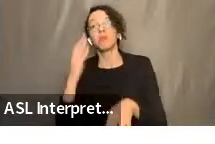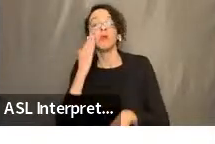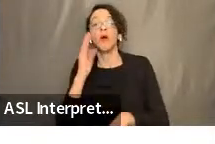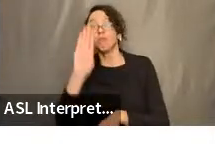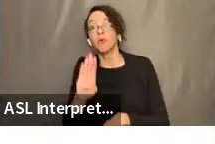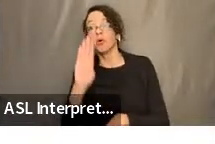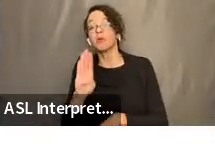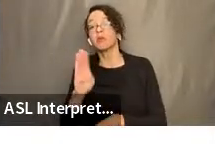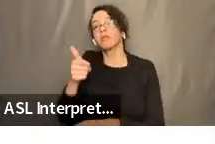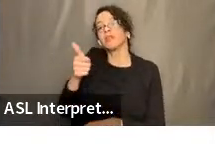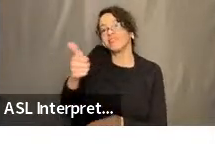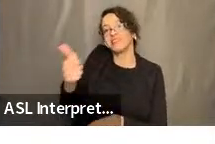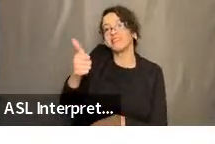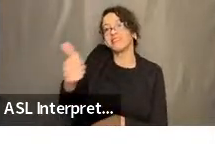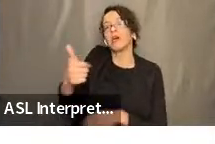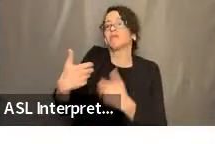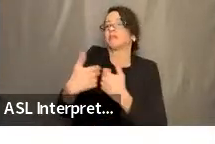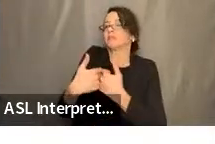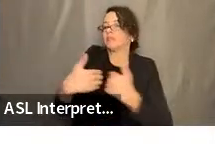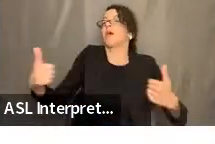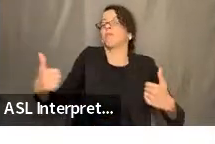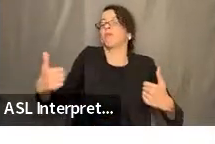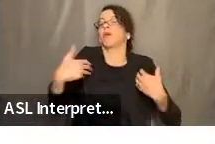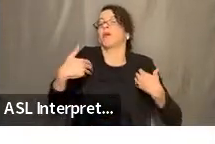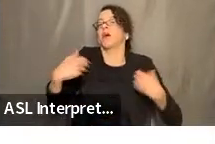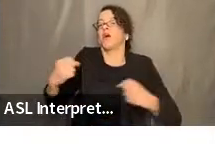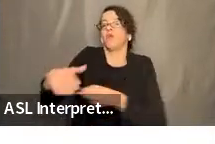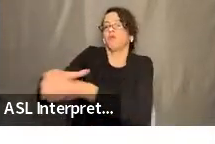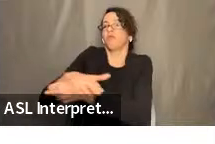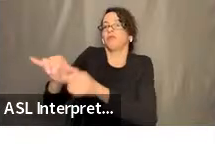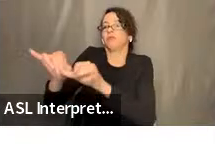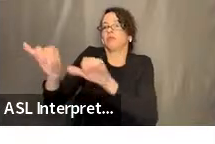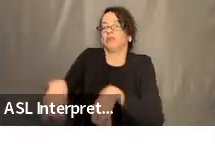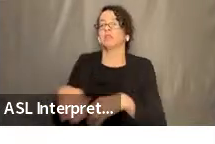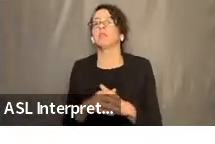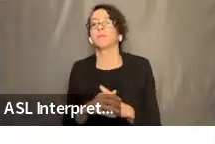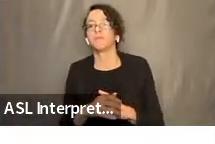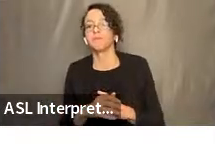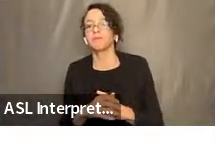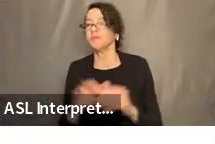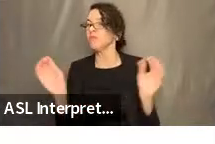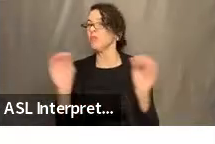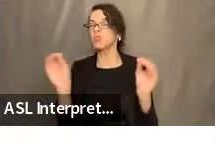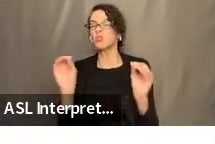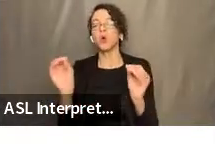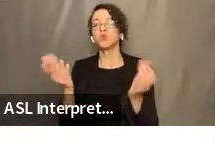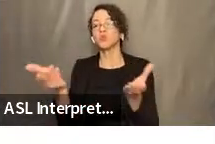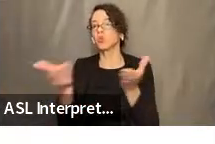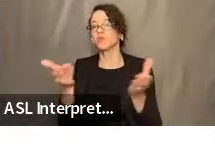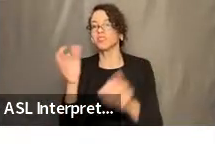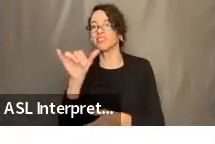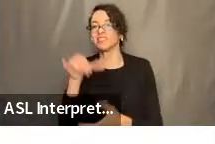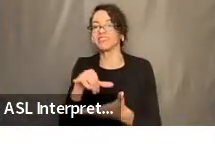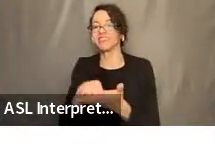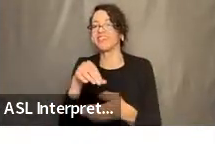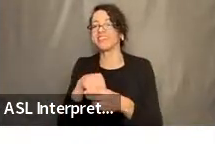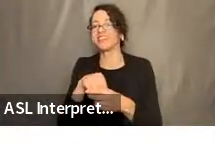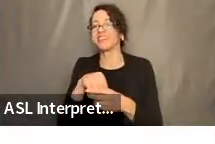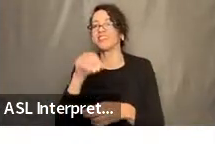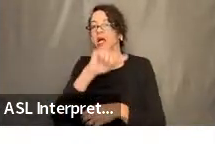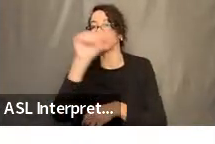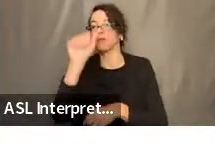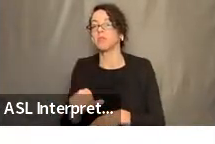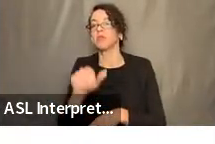There aren't any mobile teams in Alameda County that are 24 hours currently. CAT is providing care 7 days a